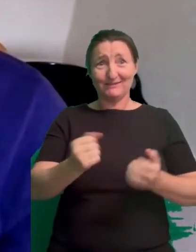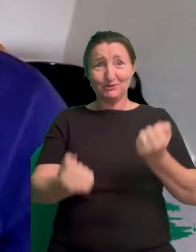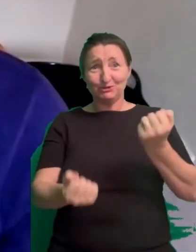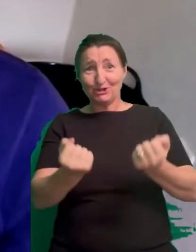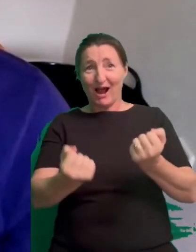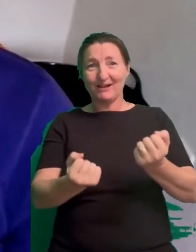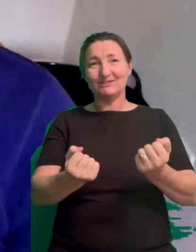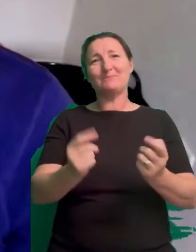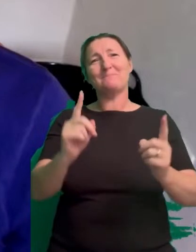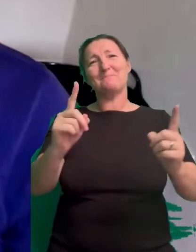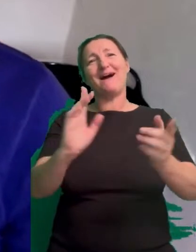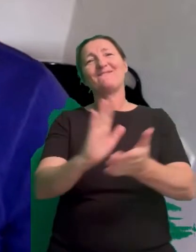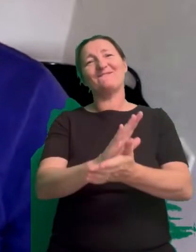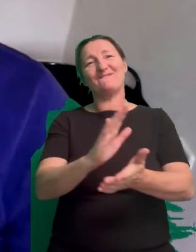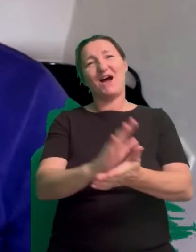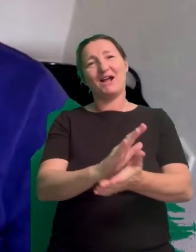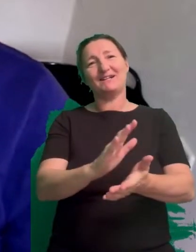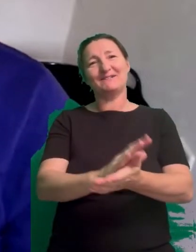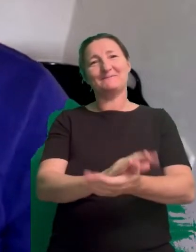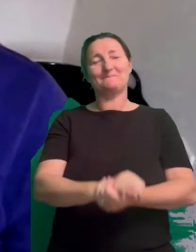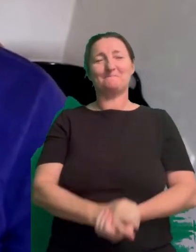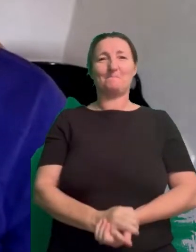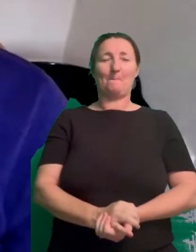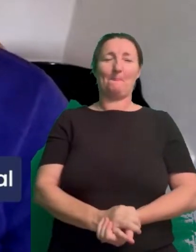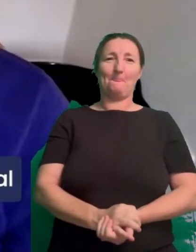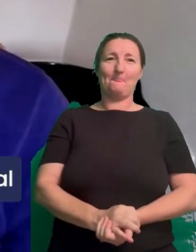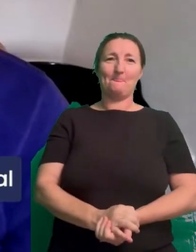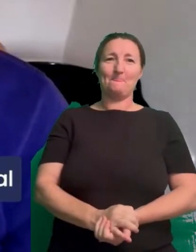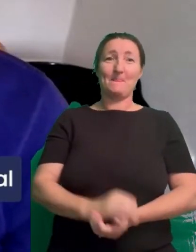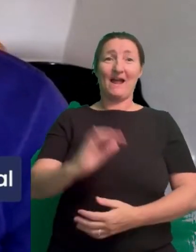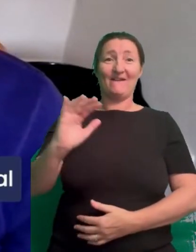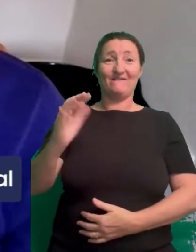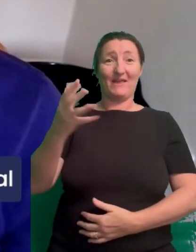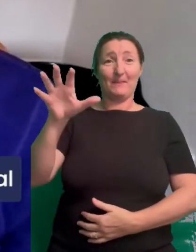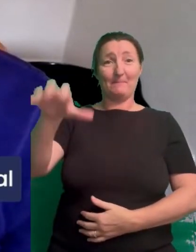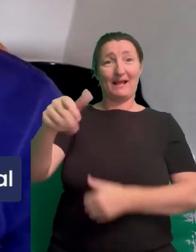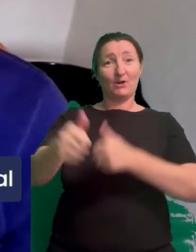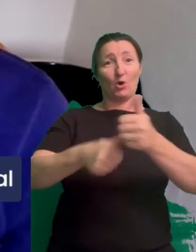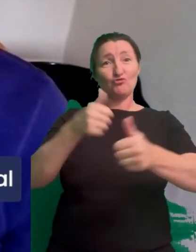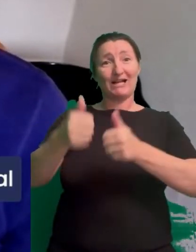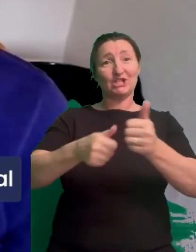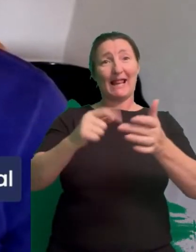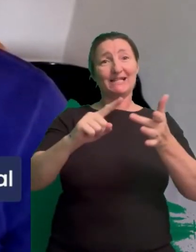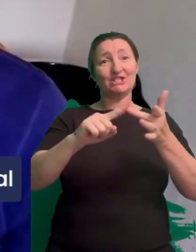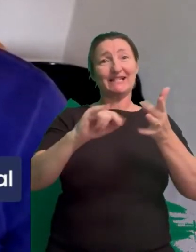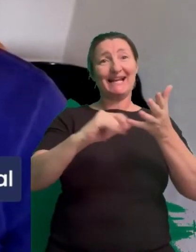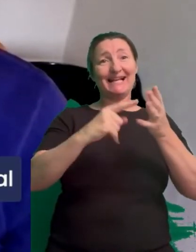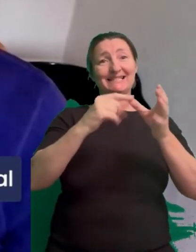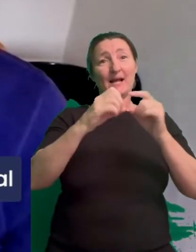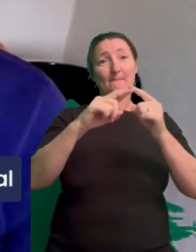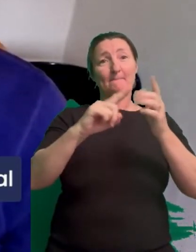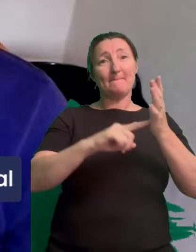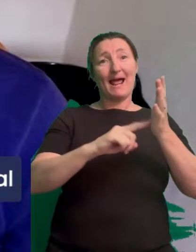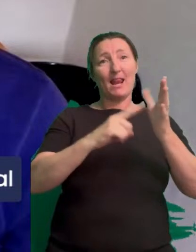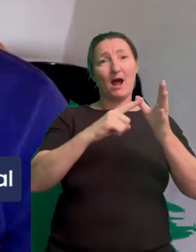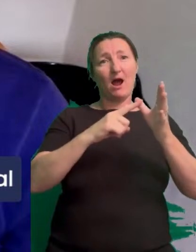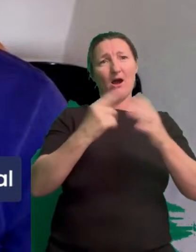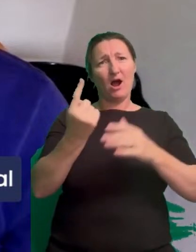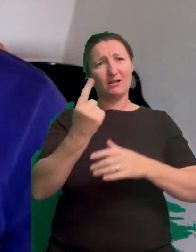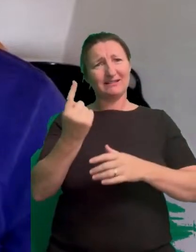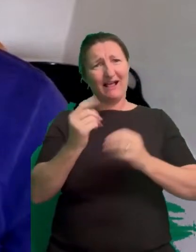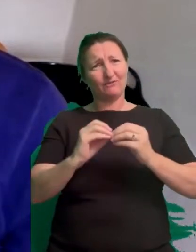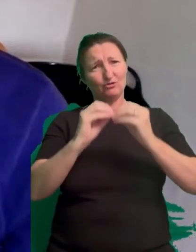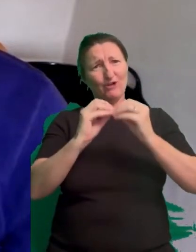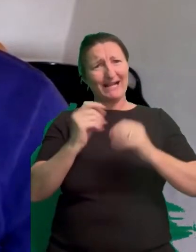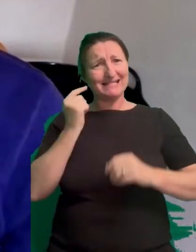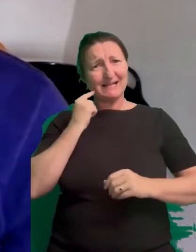time. So in 5th place, we want to congratulate Isabella for her simple and